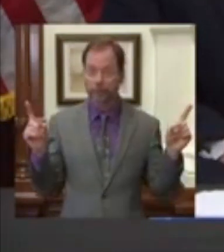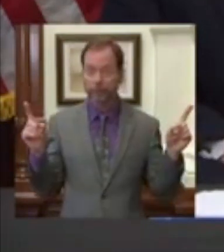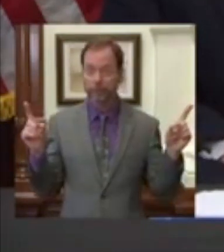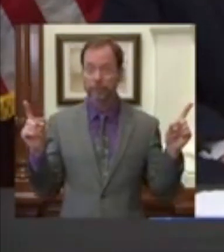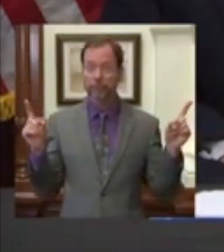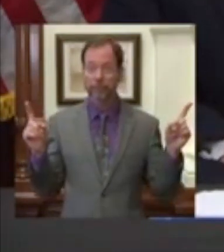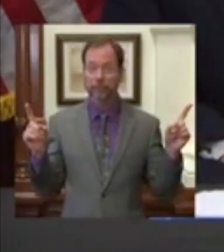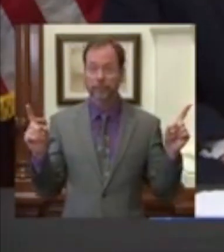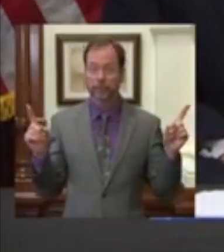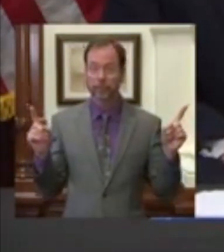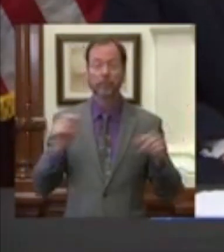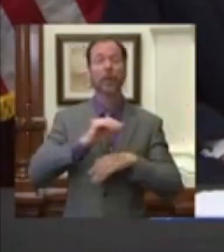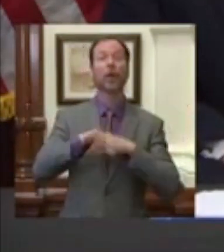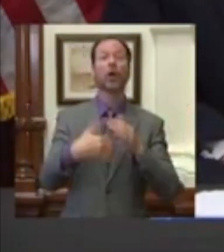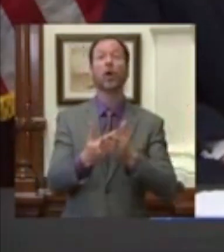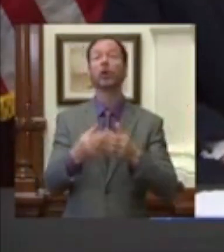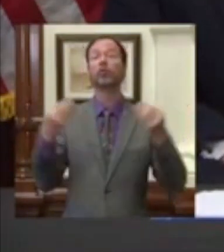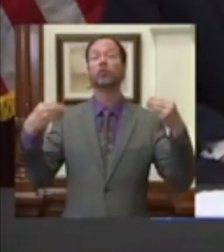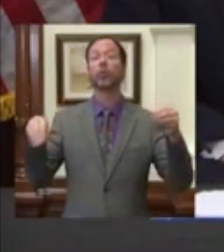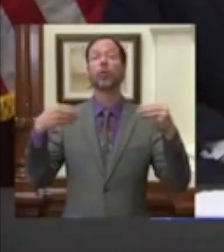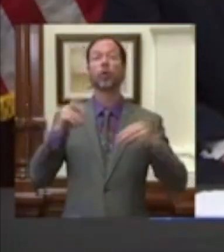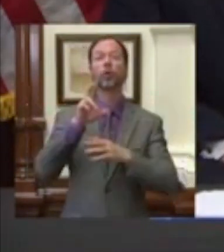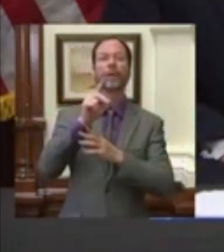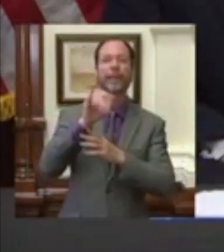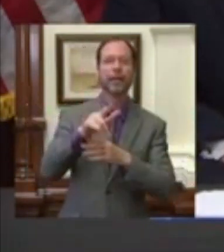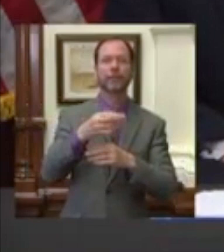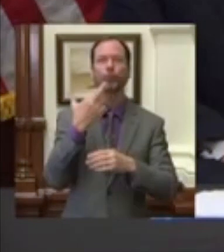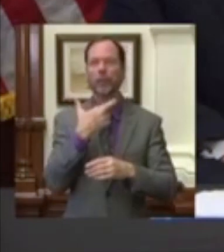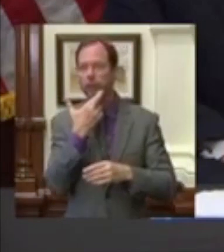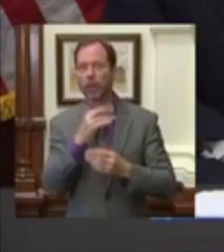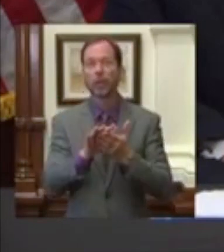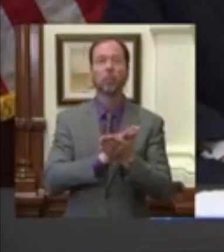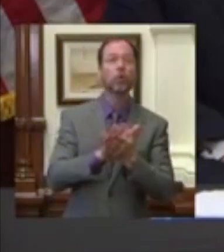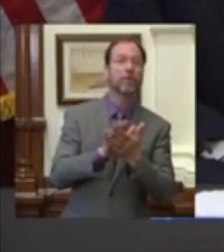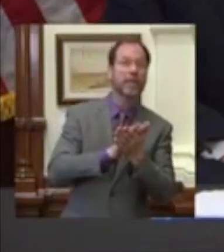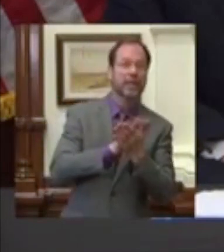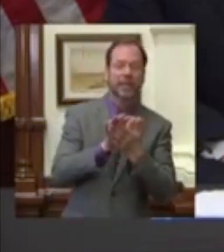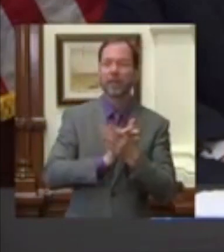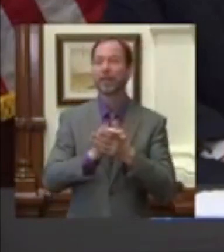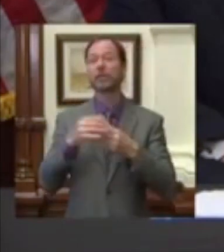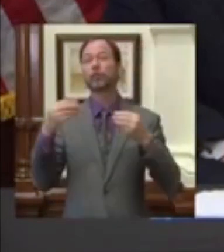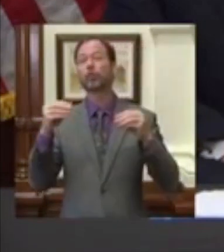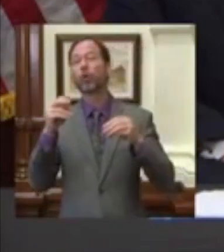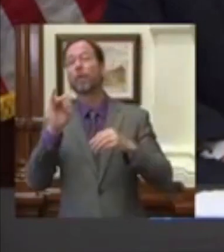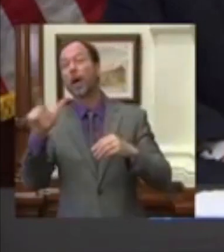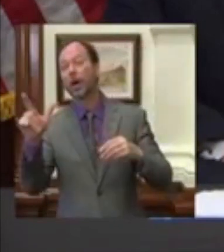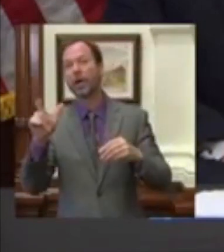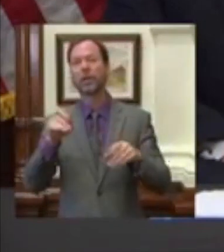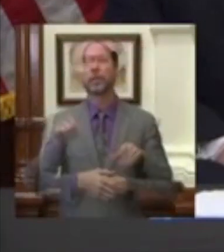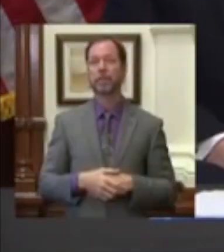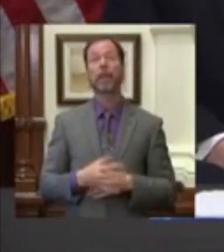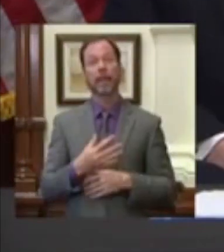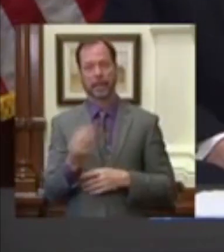All retail stores, restaurants, movie theaters, and malls can reopen May the